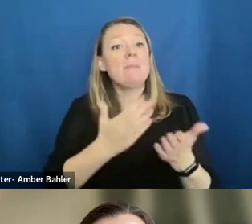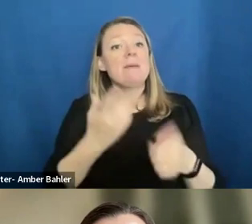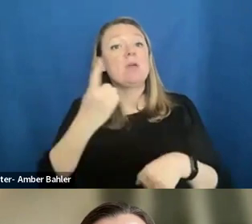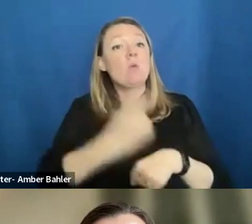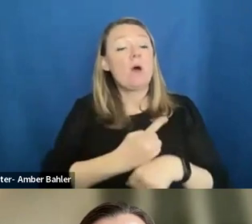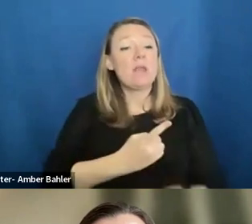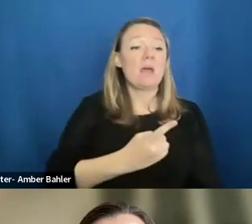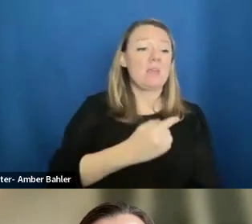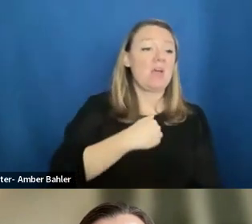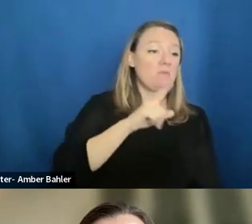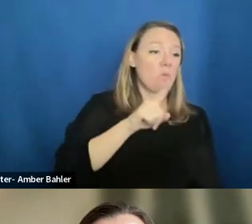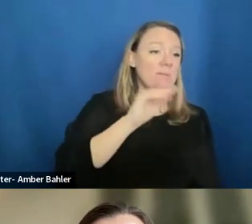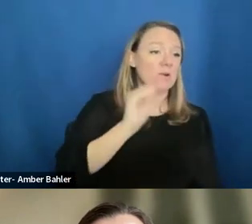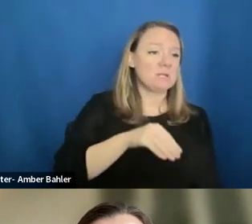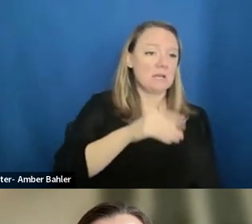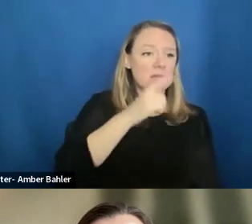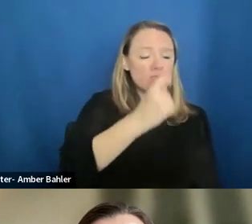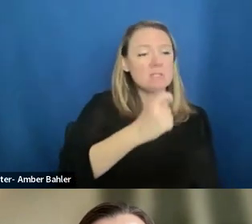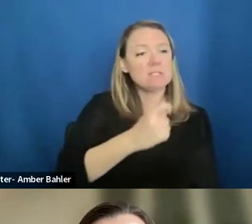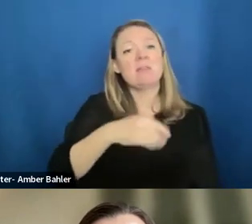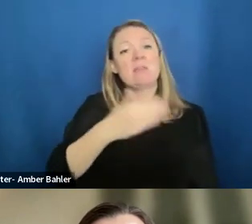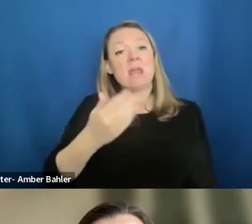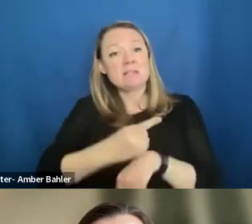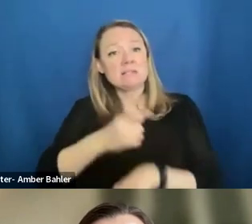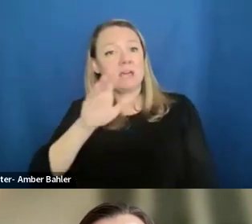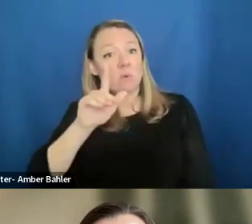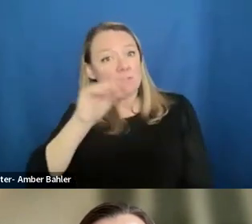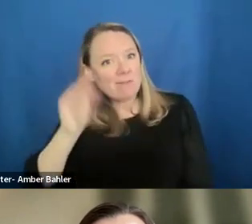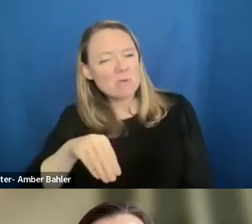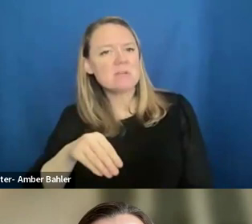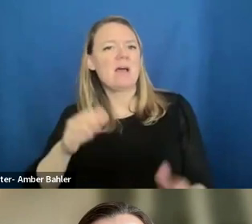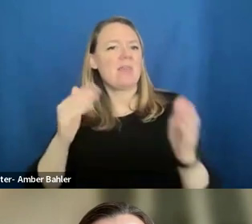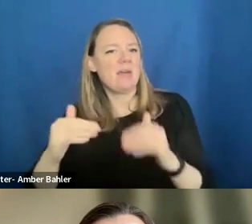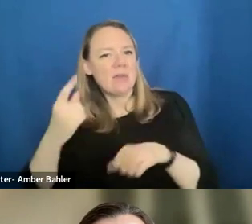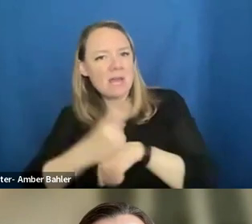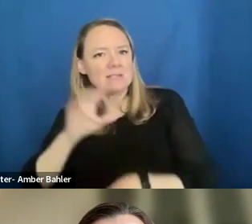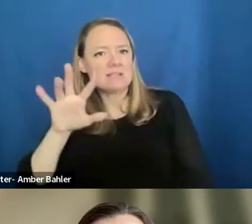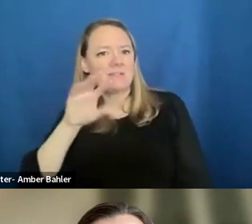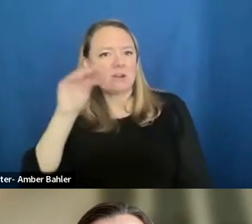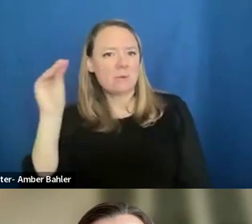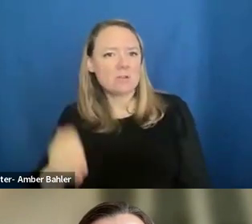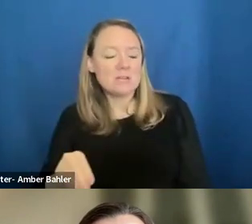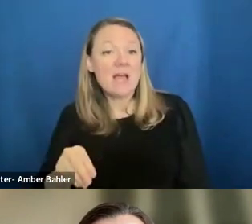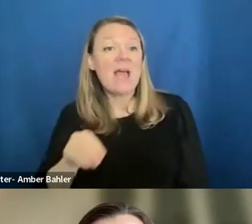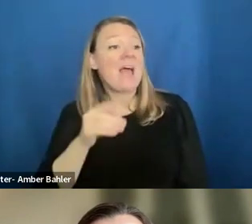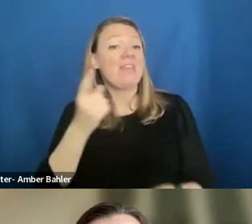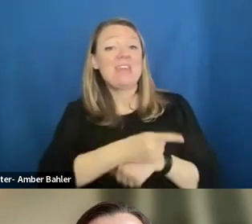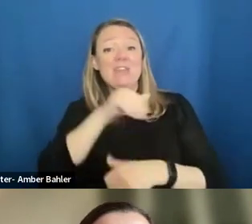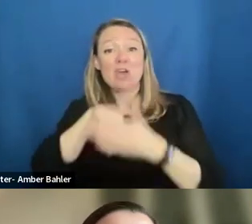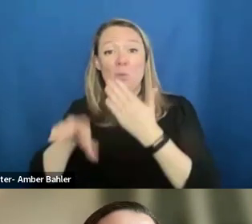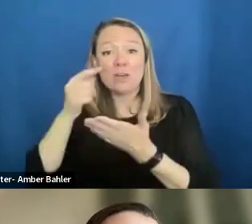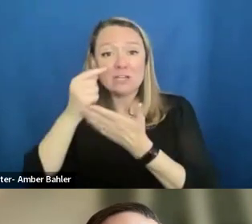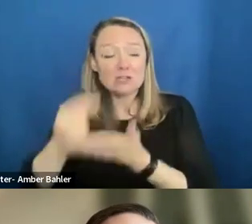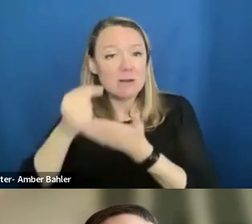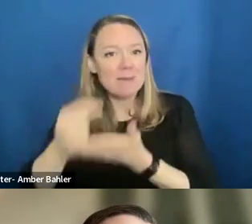be 25, and then it might be 75, but it's never zero. And the day that they walk into treatment, it's also not 100. There's this incredible amount of